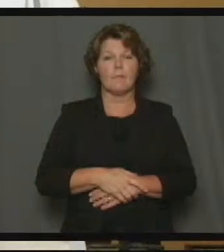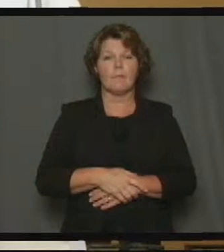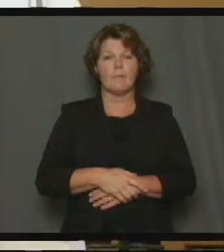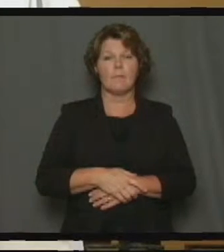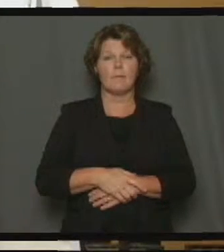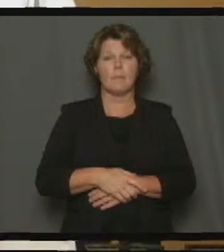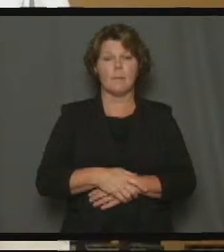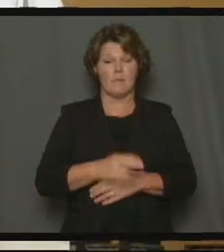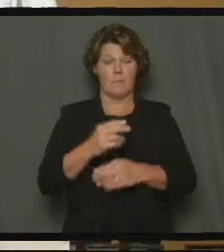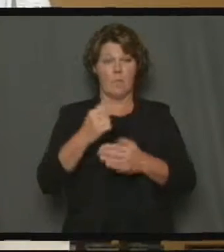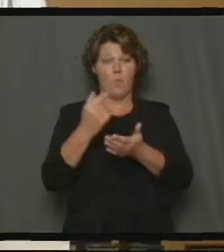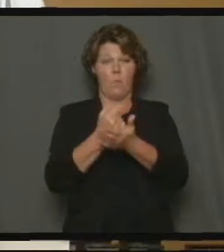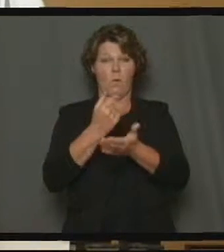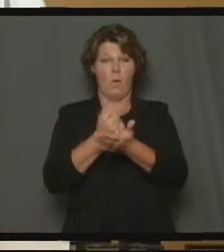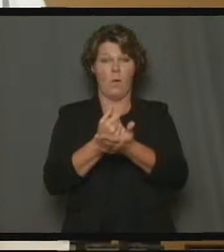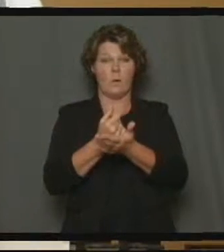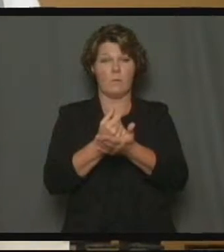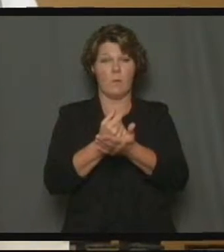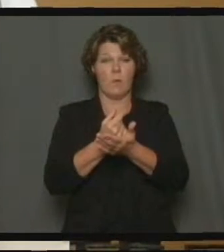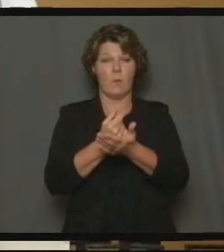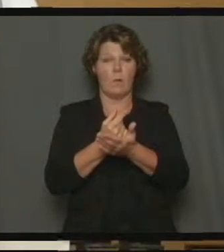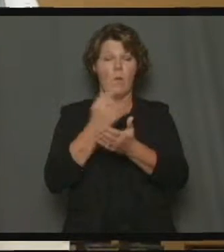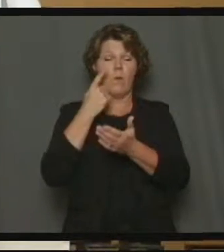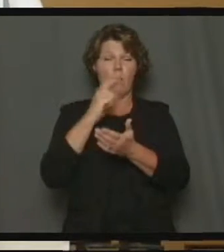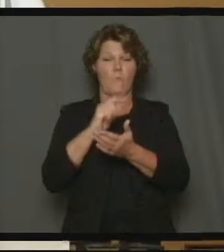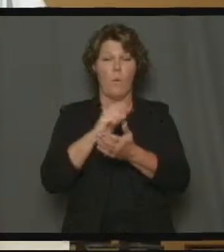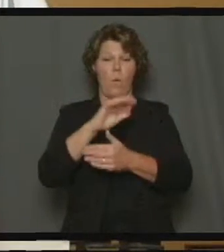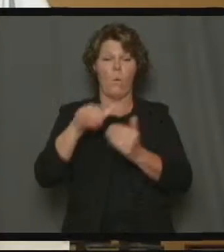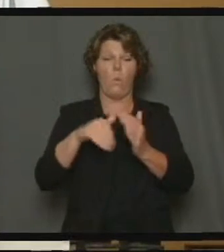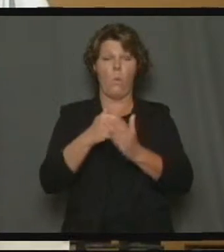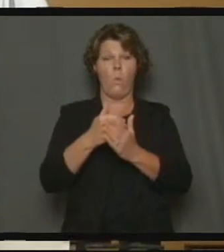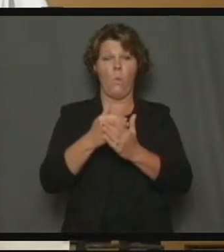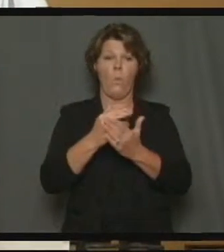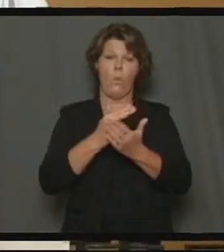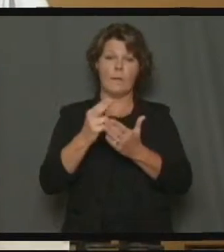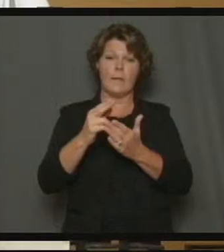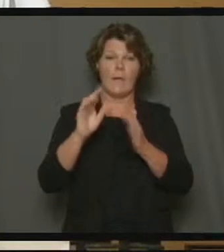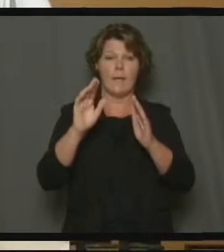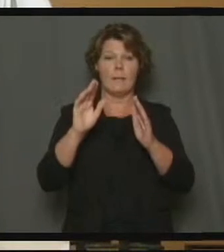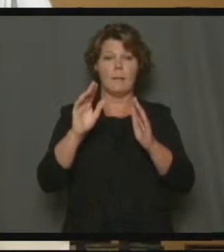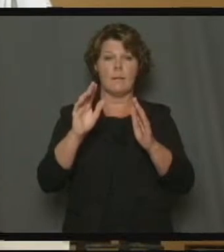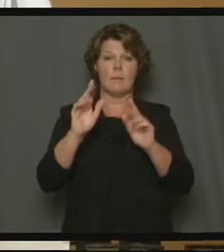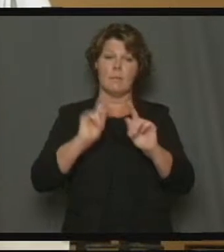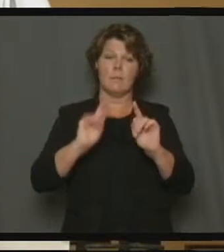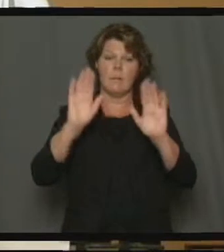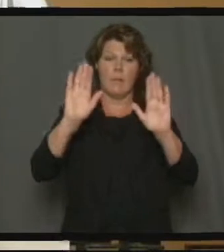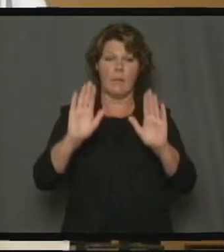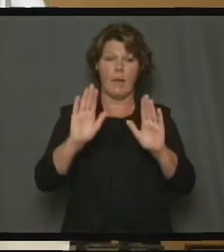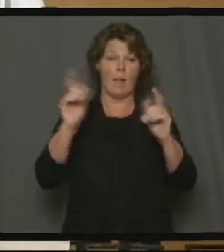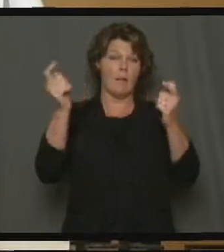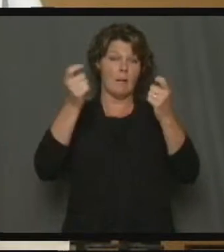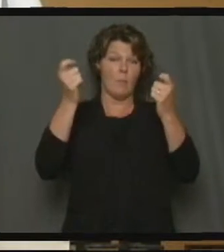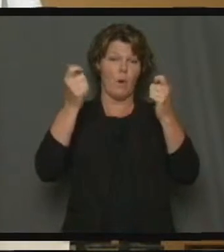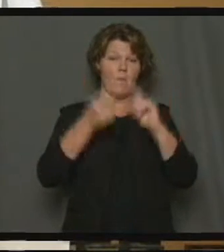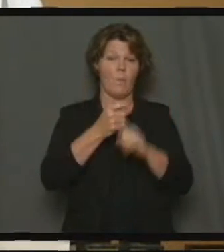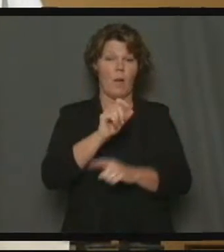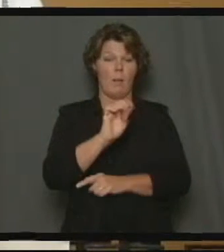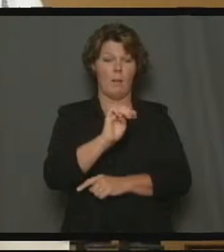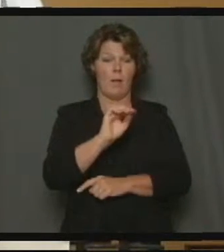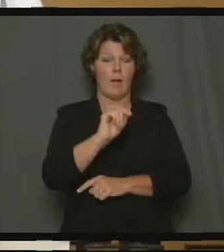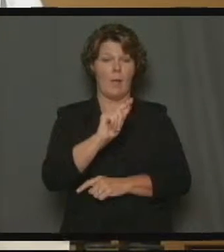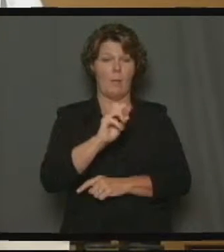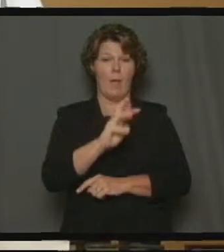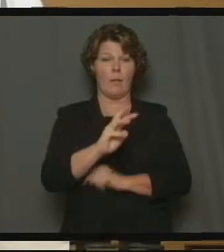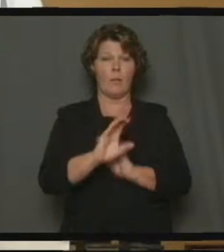And our Holy Gospel, a lesson appointed for our All Saints Sunday celebration, is from St. Matthew's Gospel,